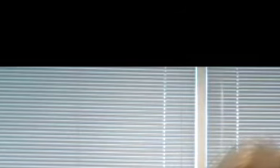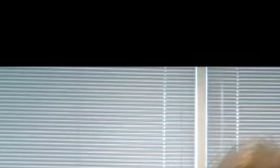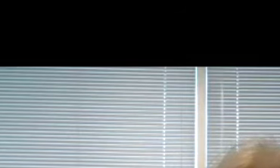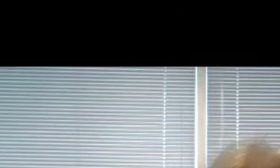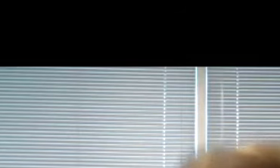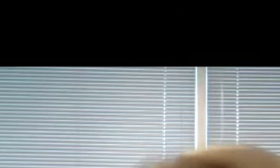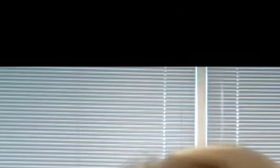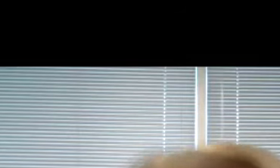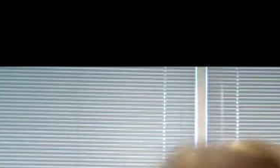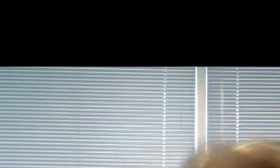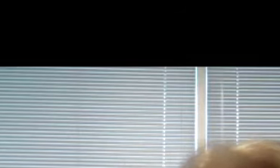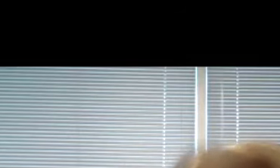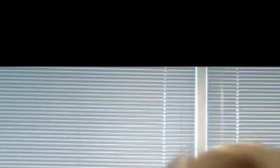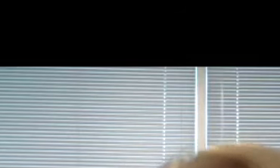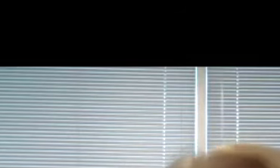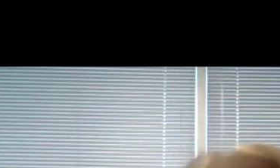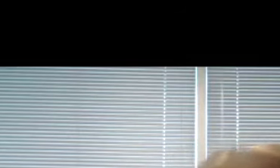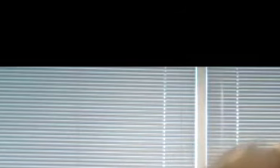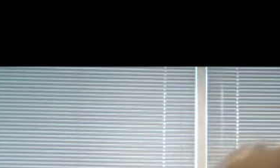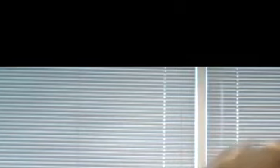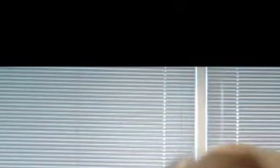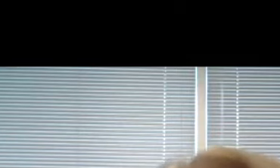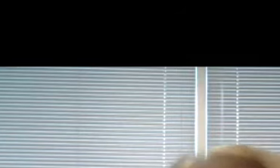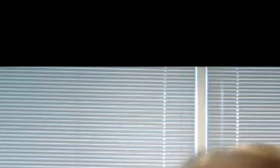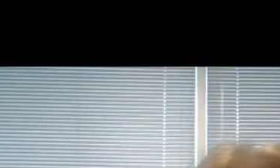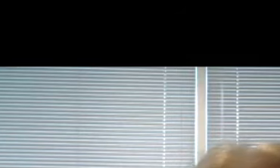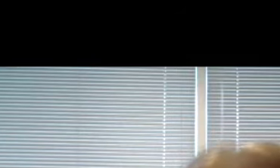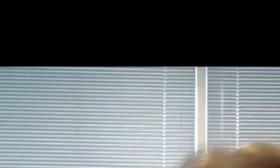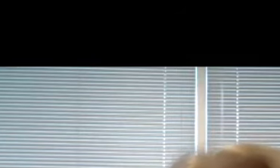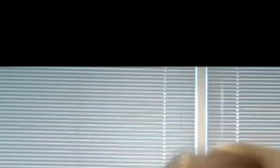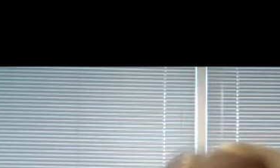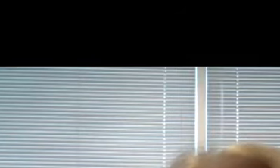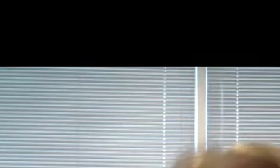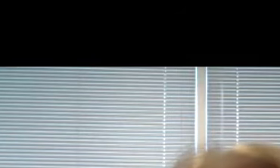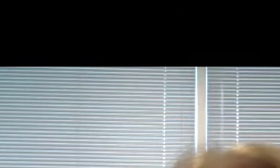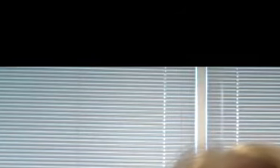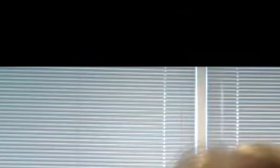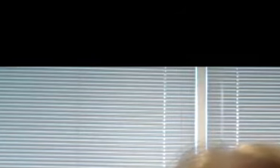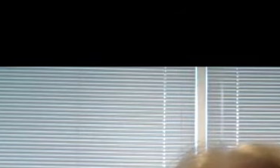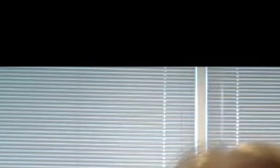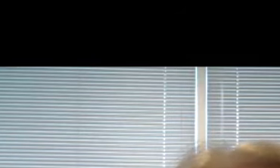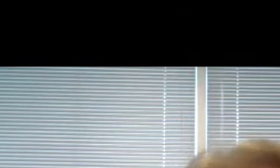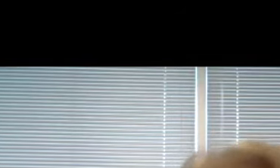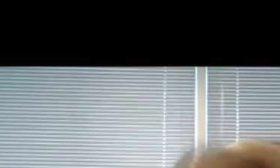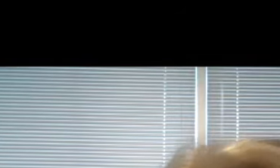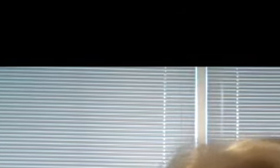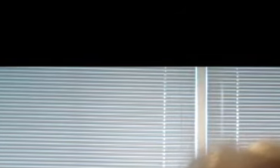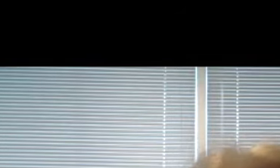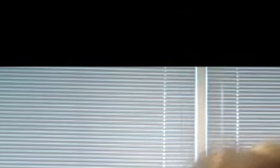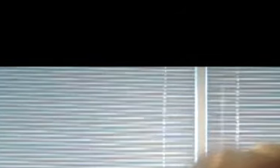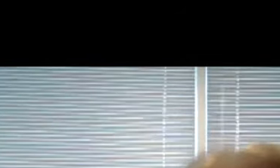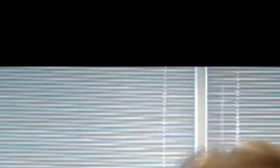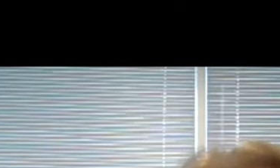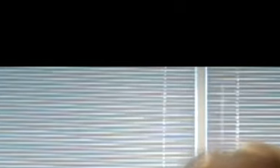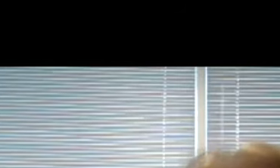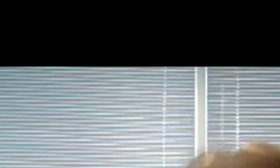the BILT model is a replacement. It kind of is and it kind of isn't. It's really the Business Advisory Council, literally